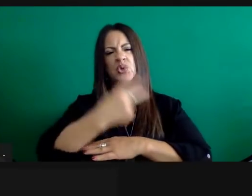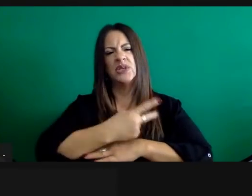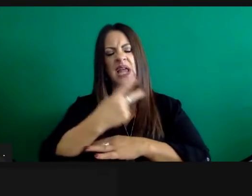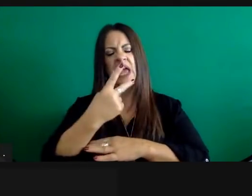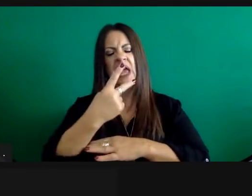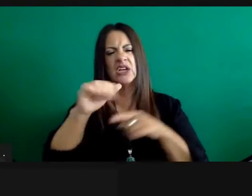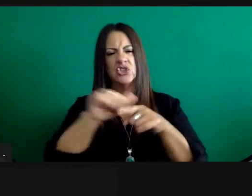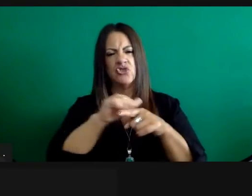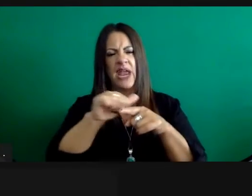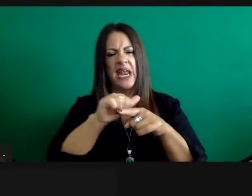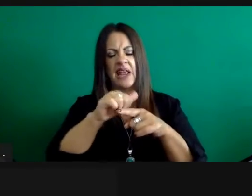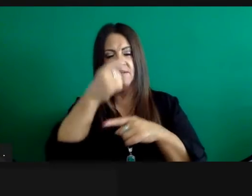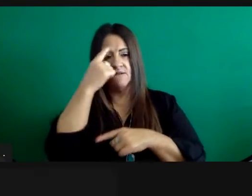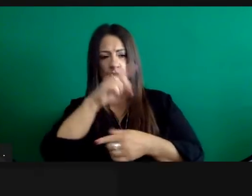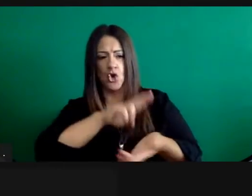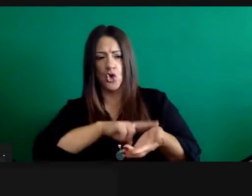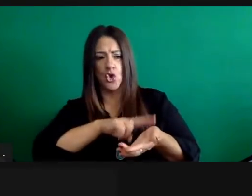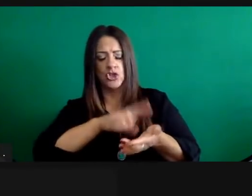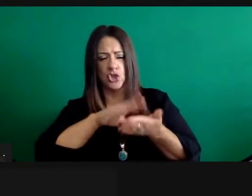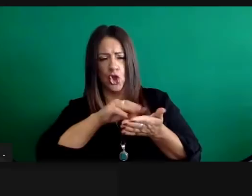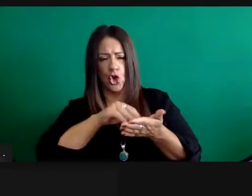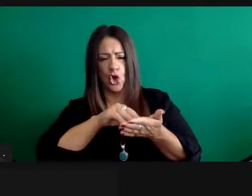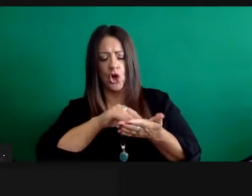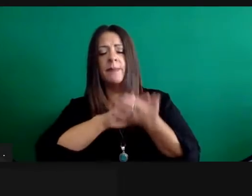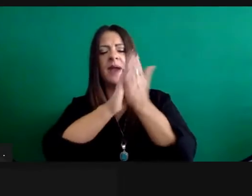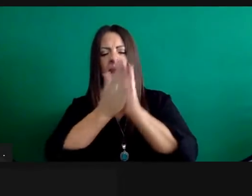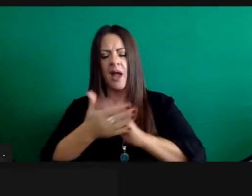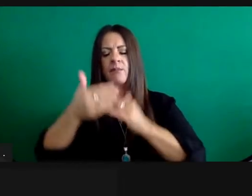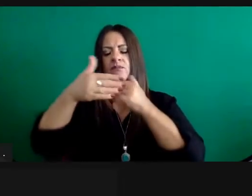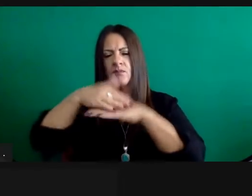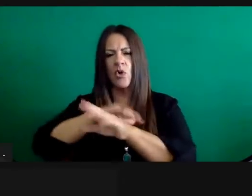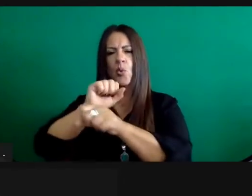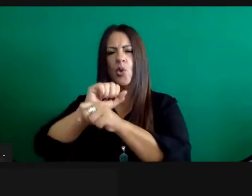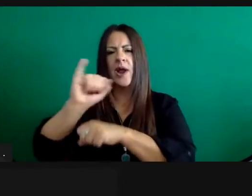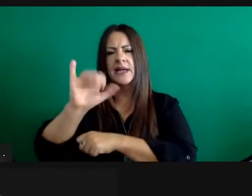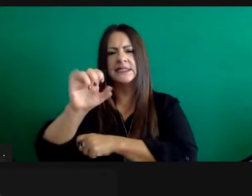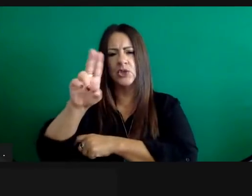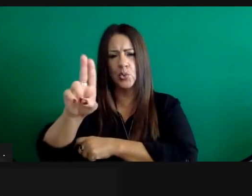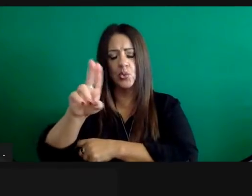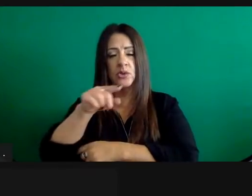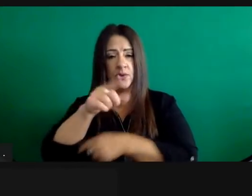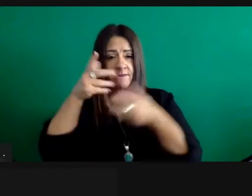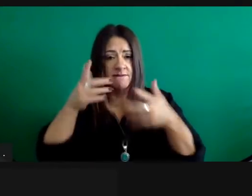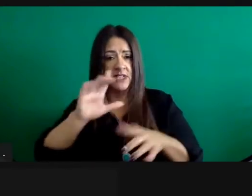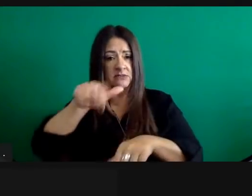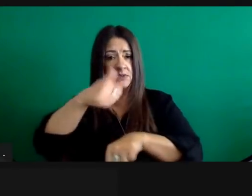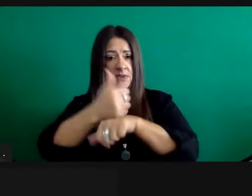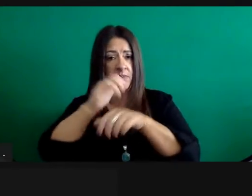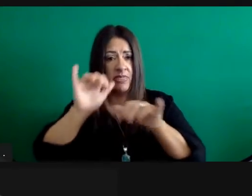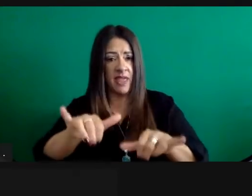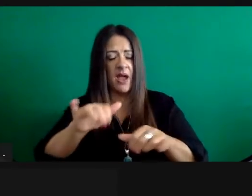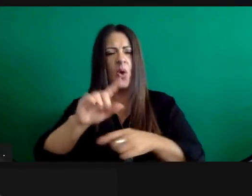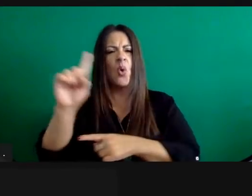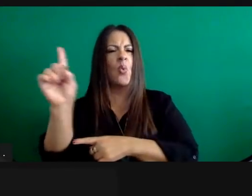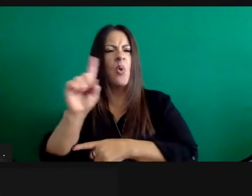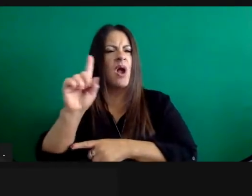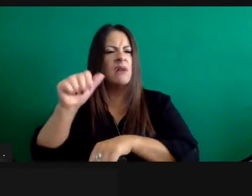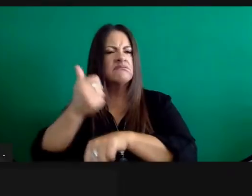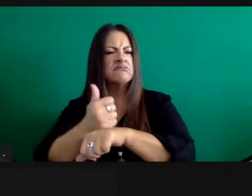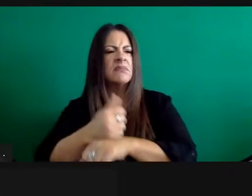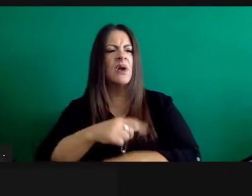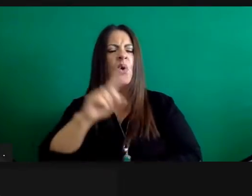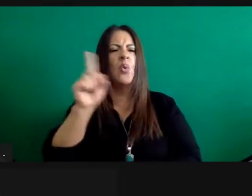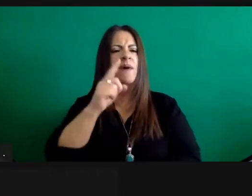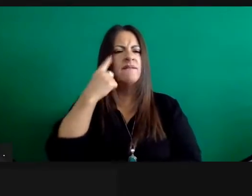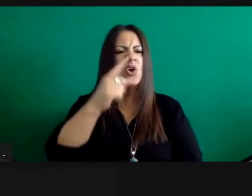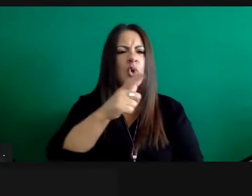in the ICU. Can you talk a little more about what this training is? Has it started yet? Where is it? Who exactly is it for? We've heard from nurses who are